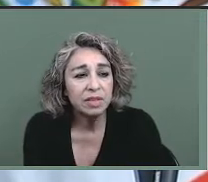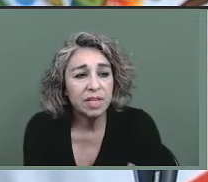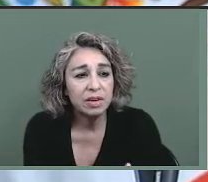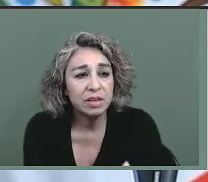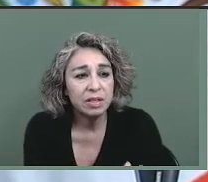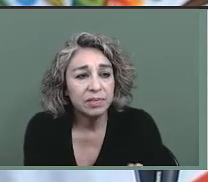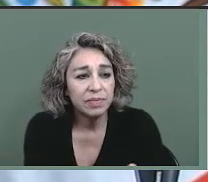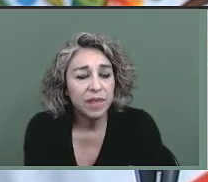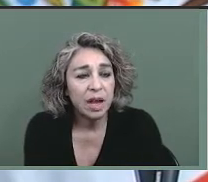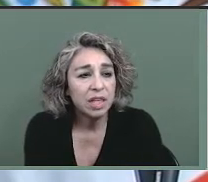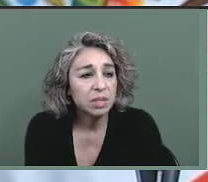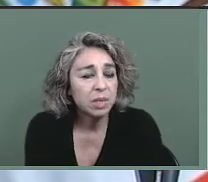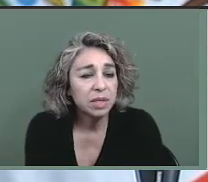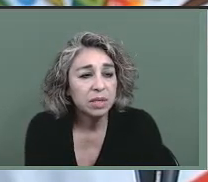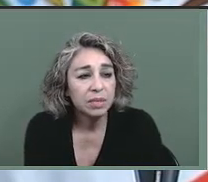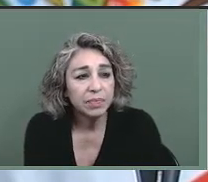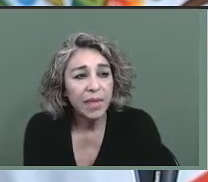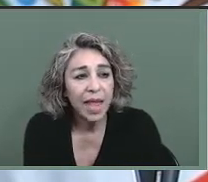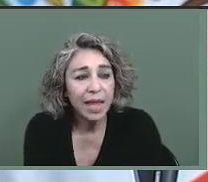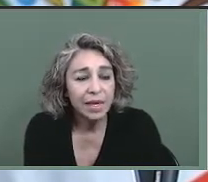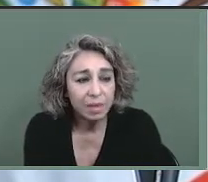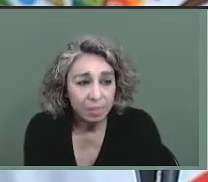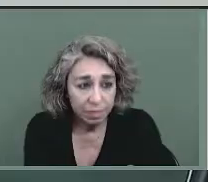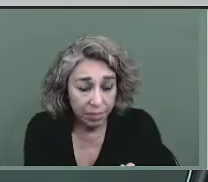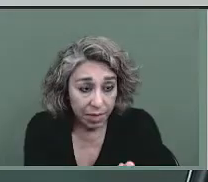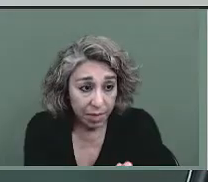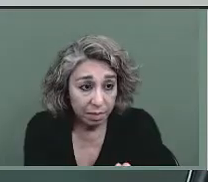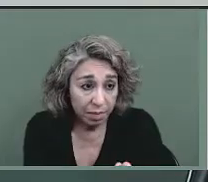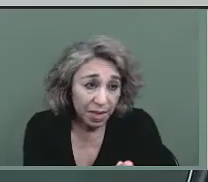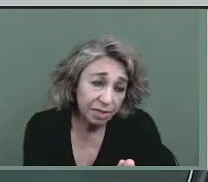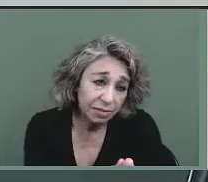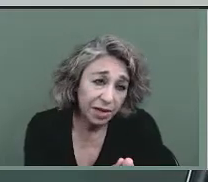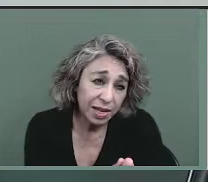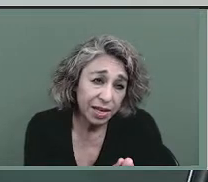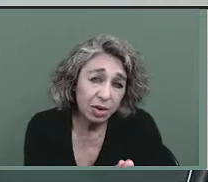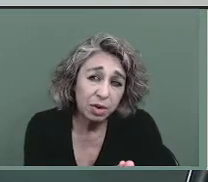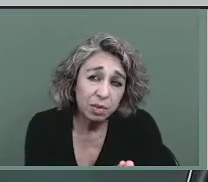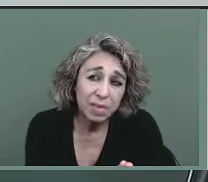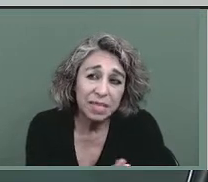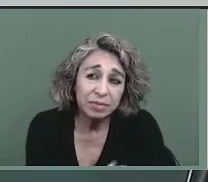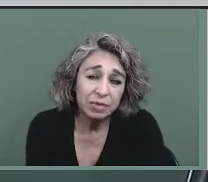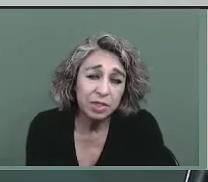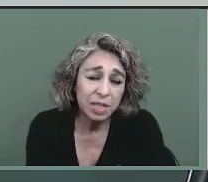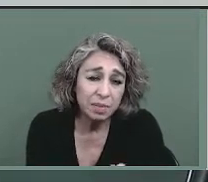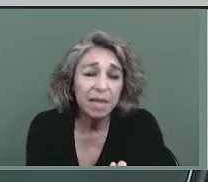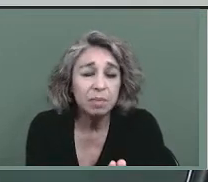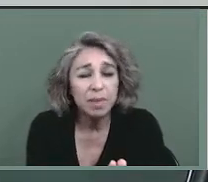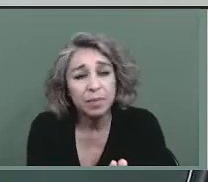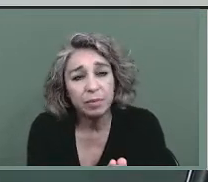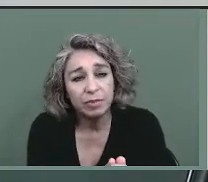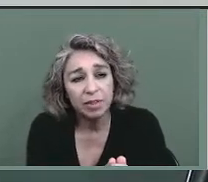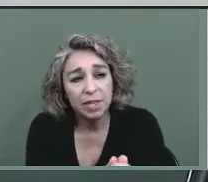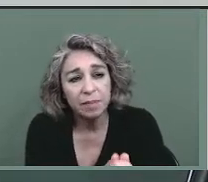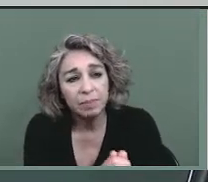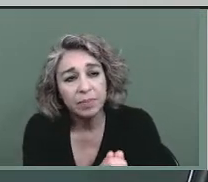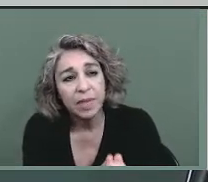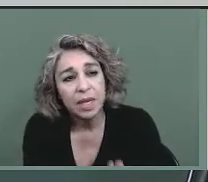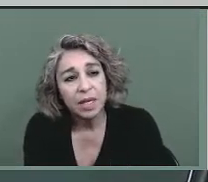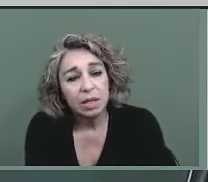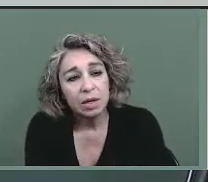health centers, hospitals, and basifying, or means full-time, making people